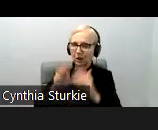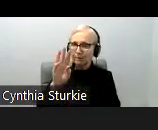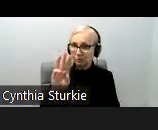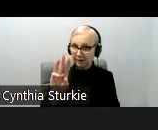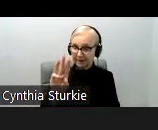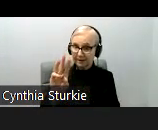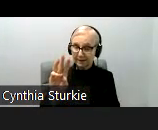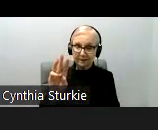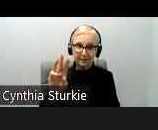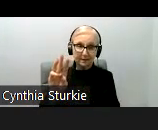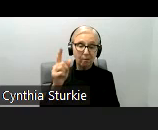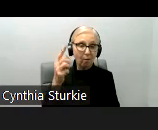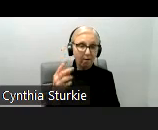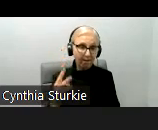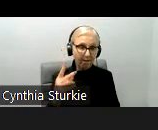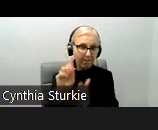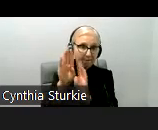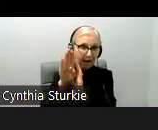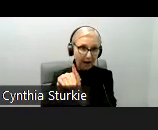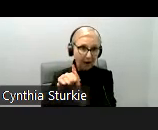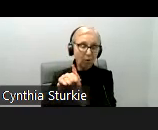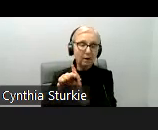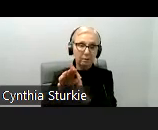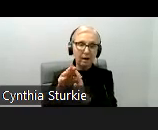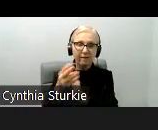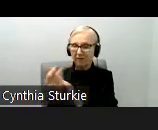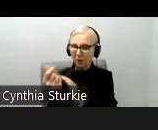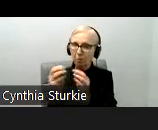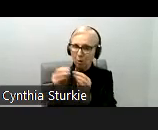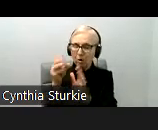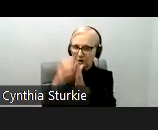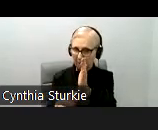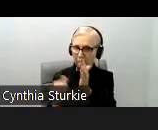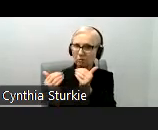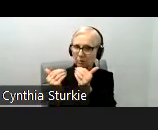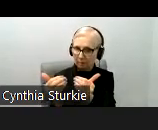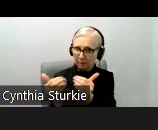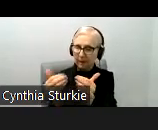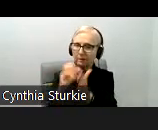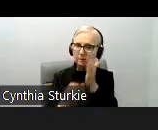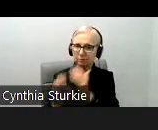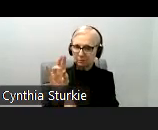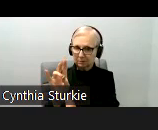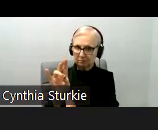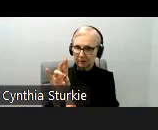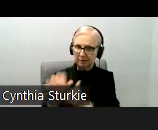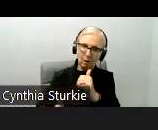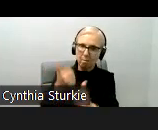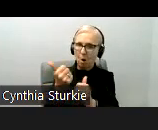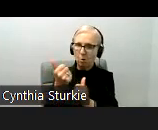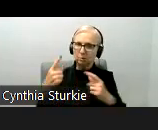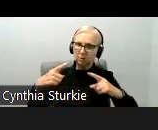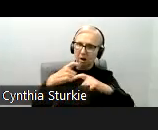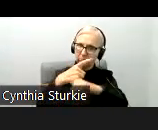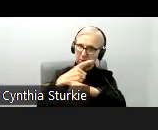check. We're half an hour in and we've got a couple more chapters to go. Chapter 7 being the most complex and